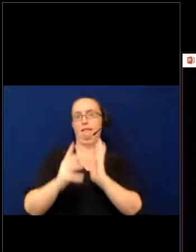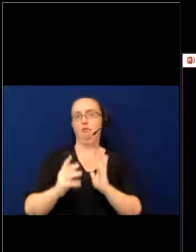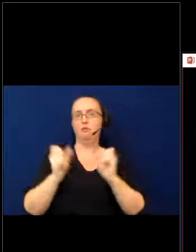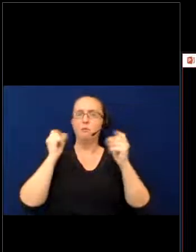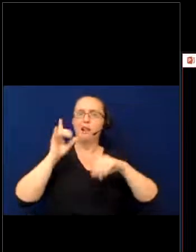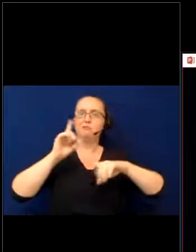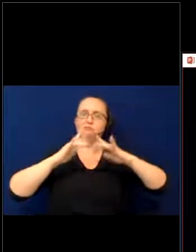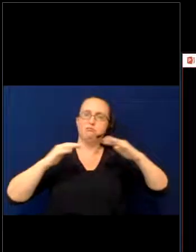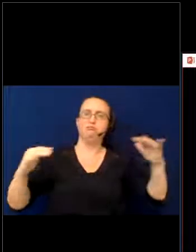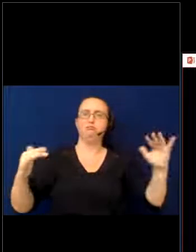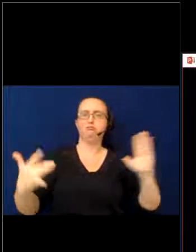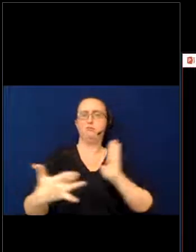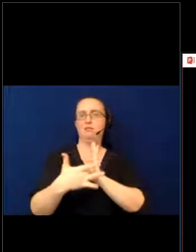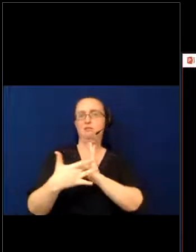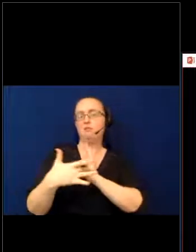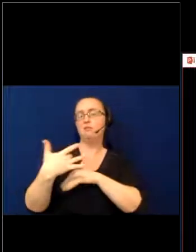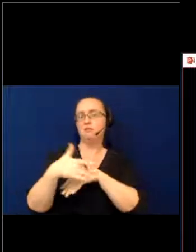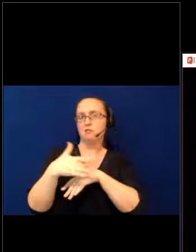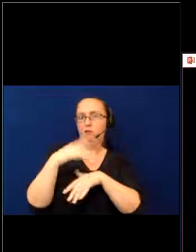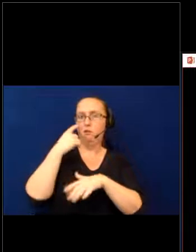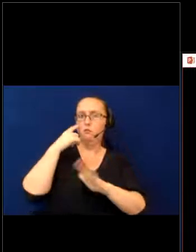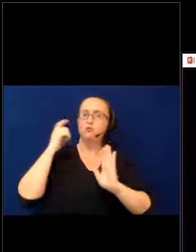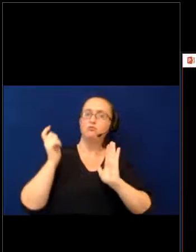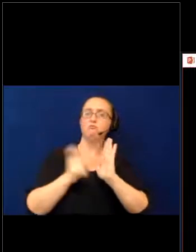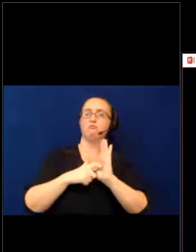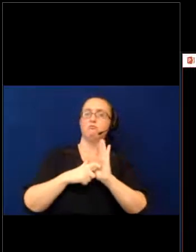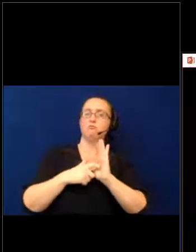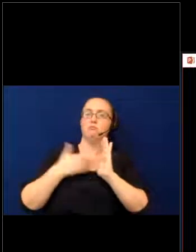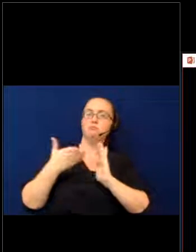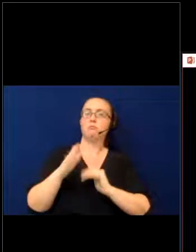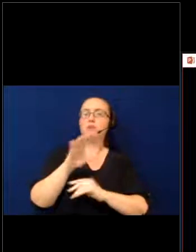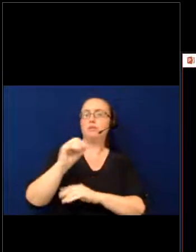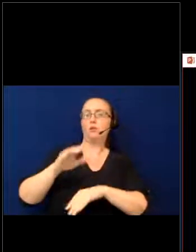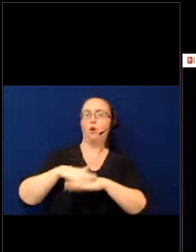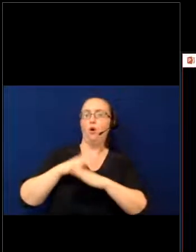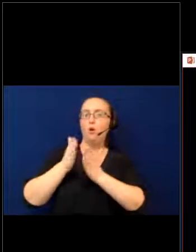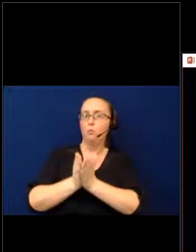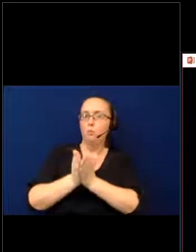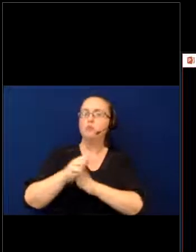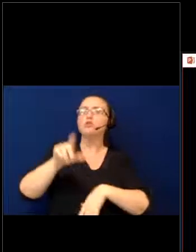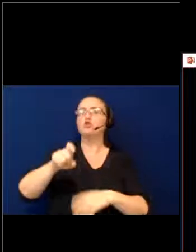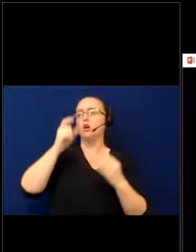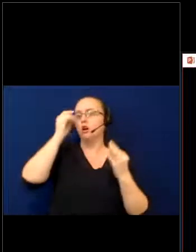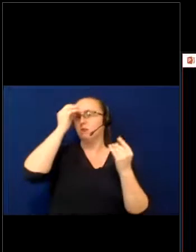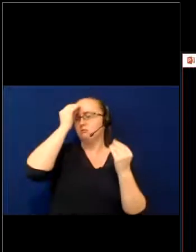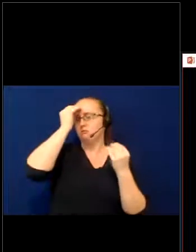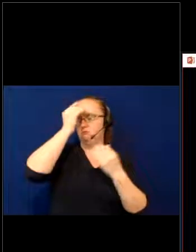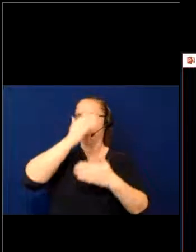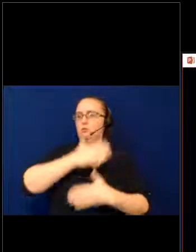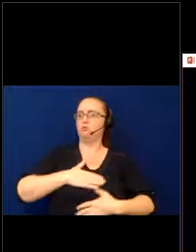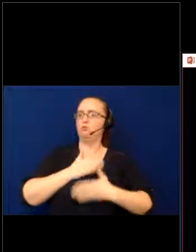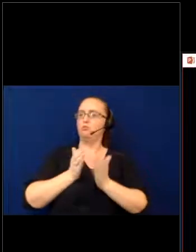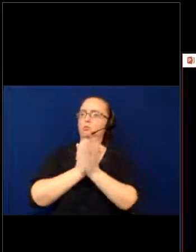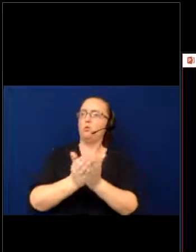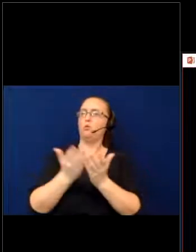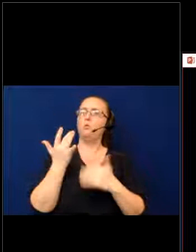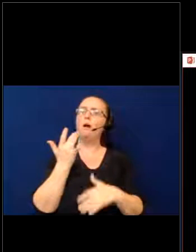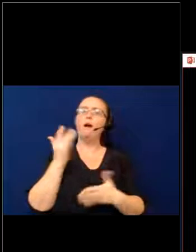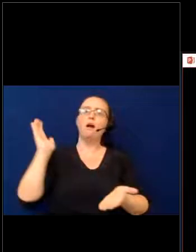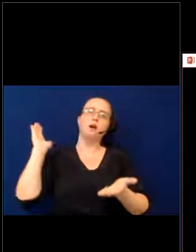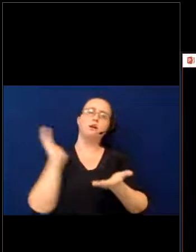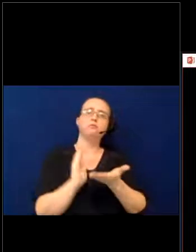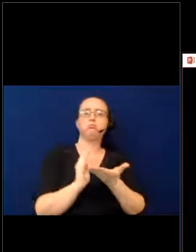available for detecting the presence of CO on boats and should be considered by recreational boaters to reduce their risk of